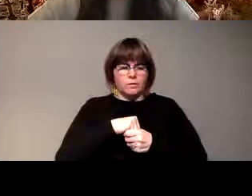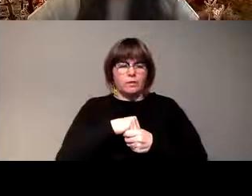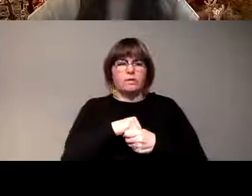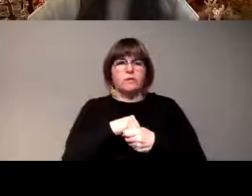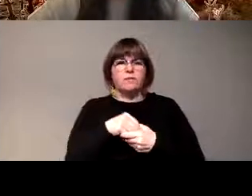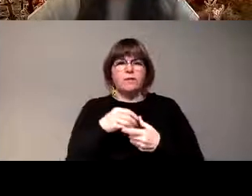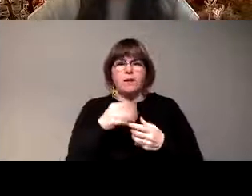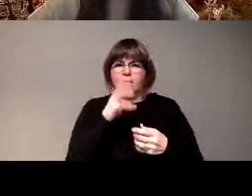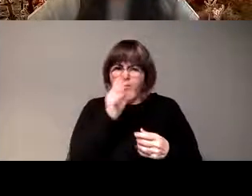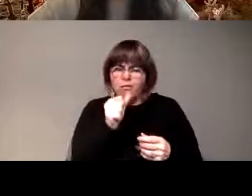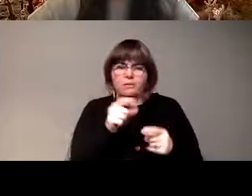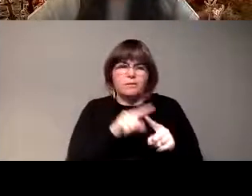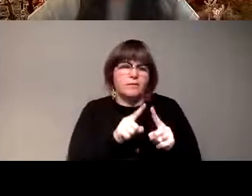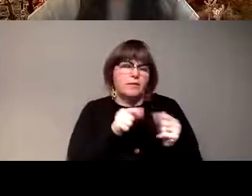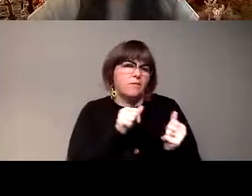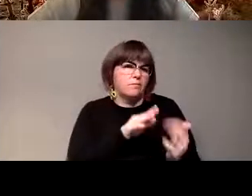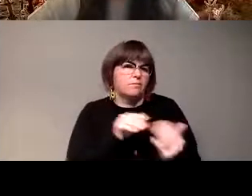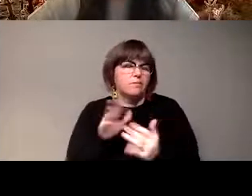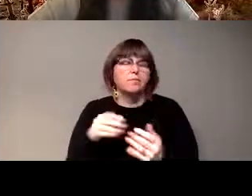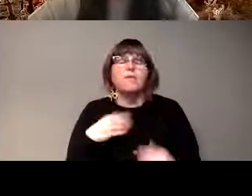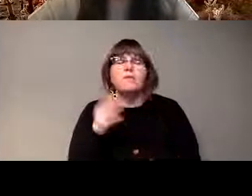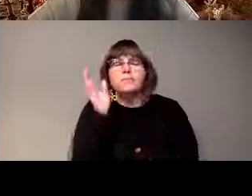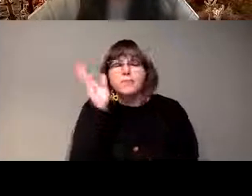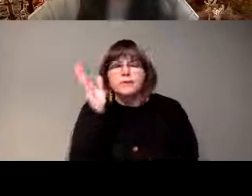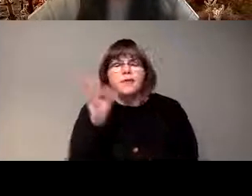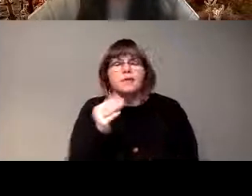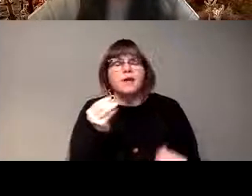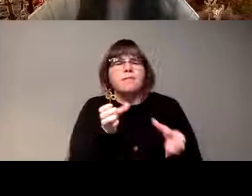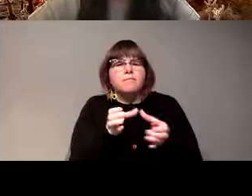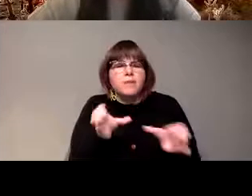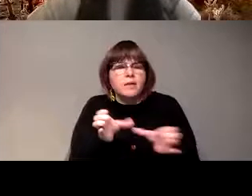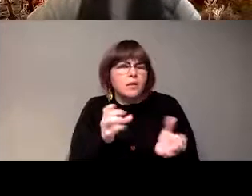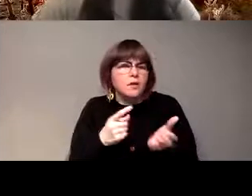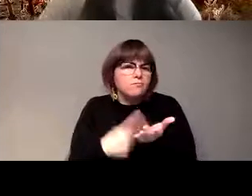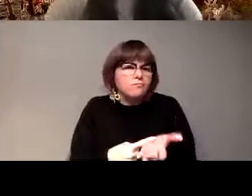engaging ways. So there'll be presentations and